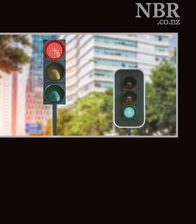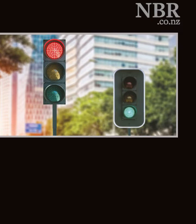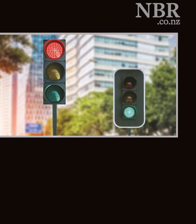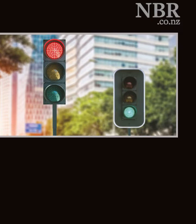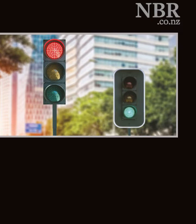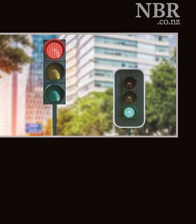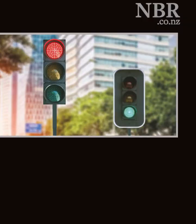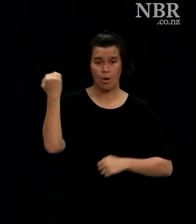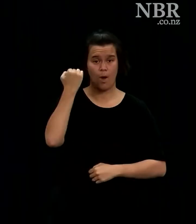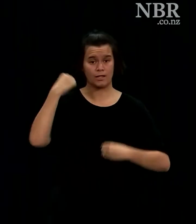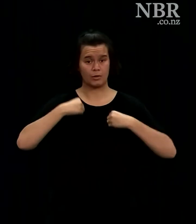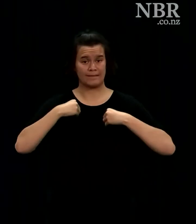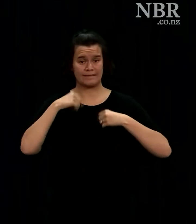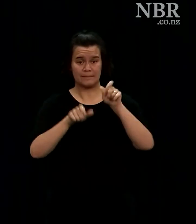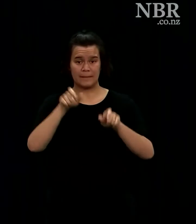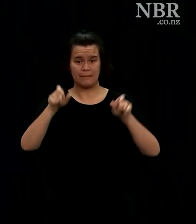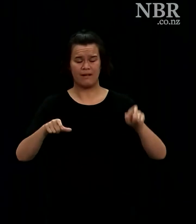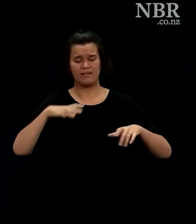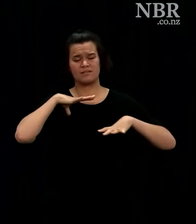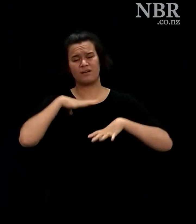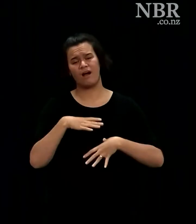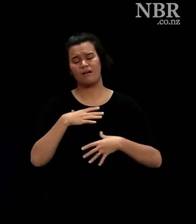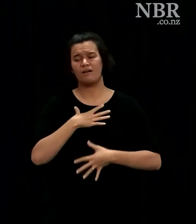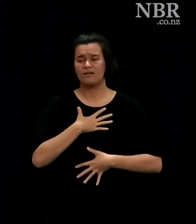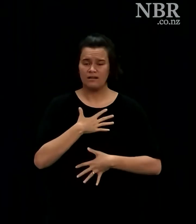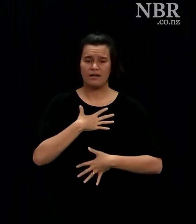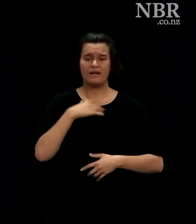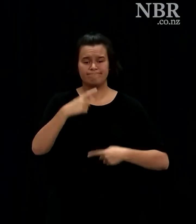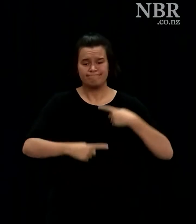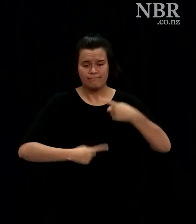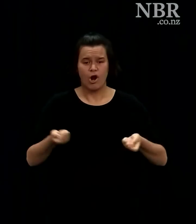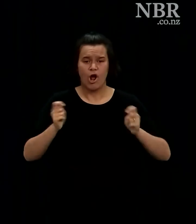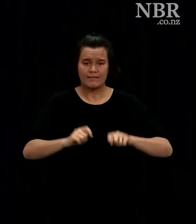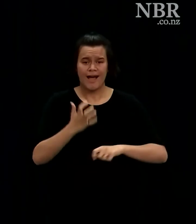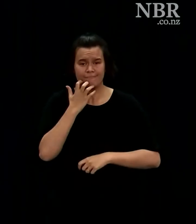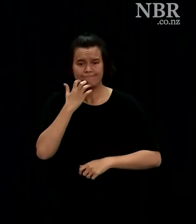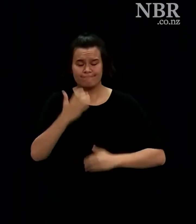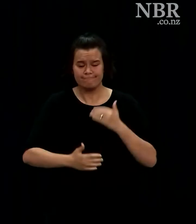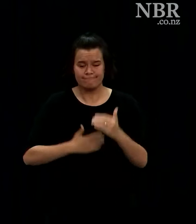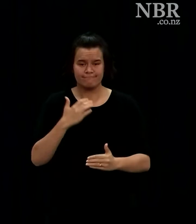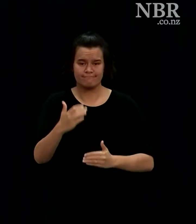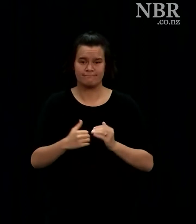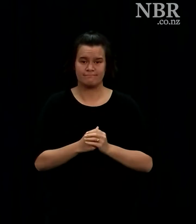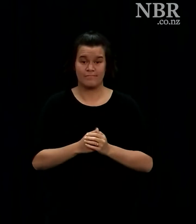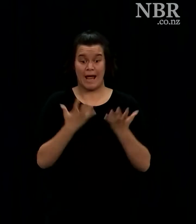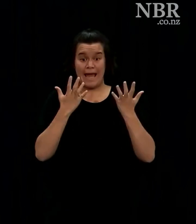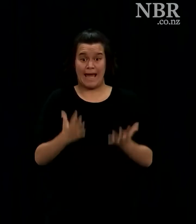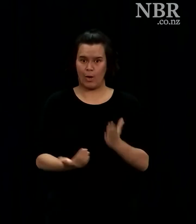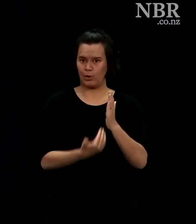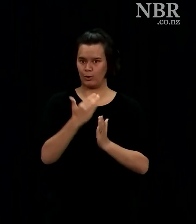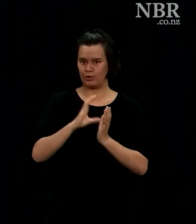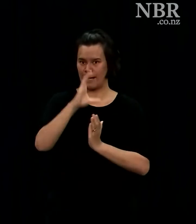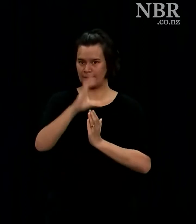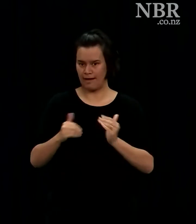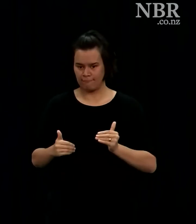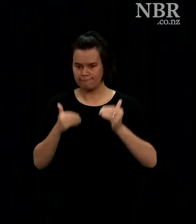until January 17th. We now have the unique advantage, though, of moving into the next phase of managing COVID-19 with a highly